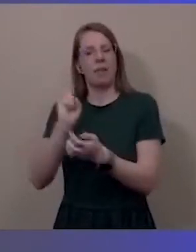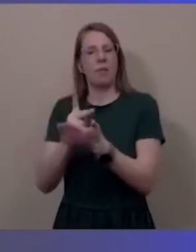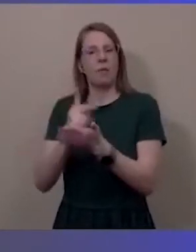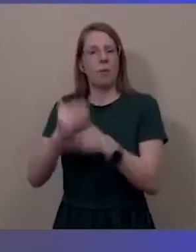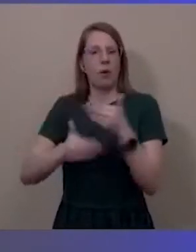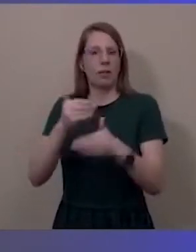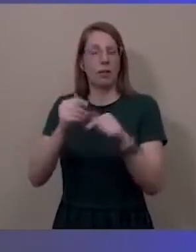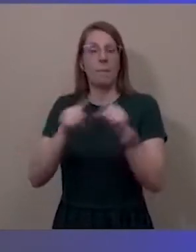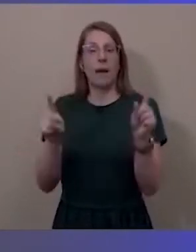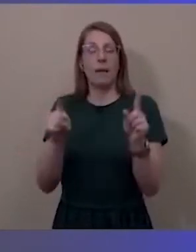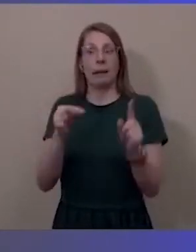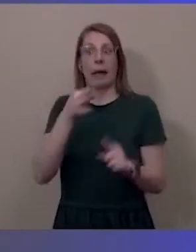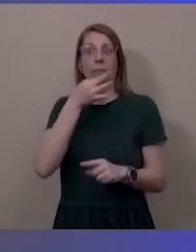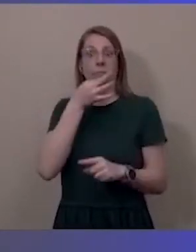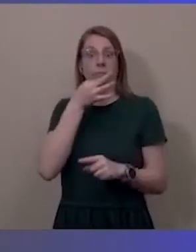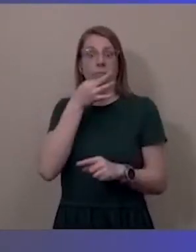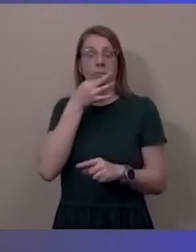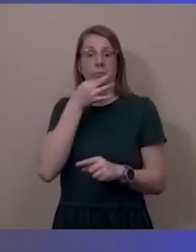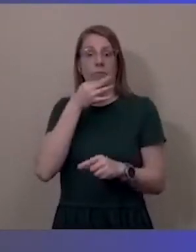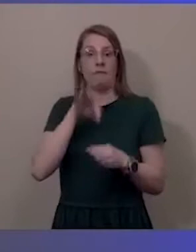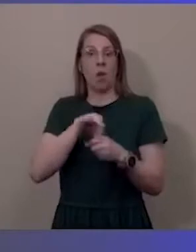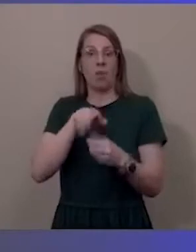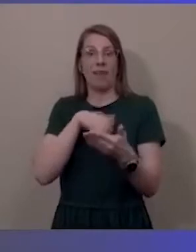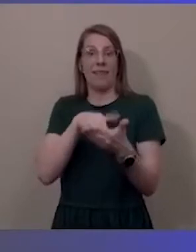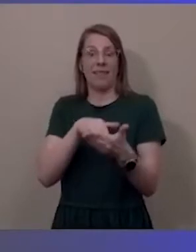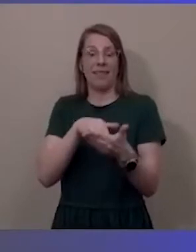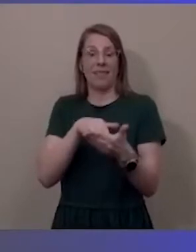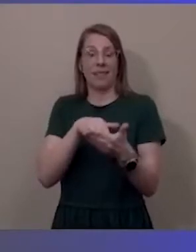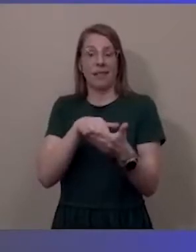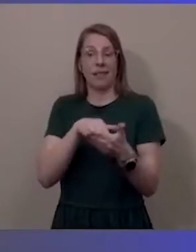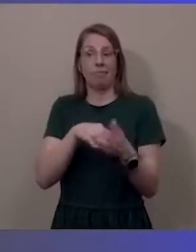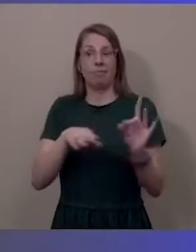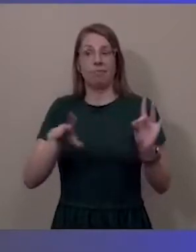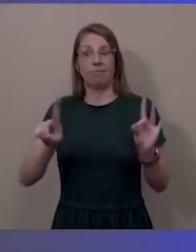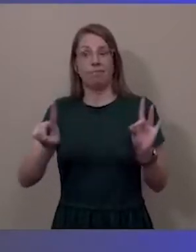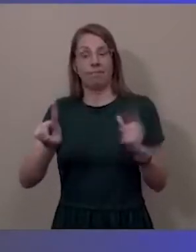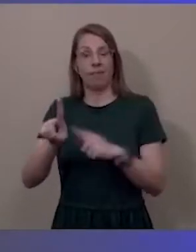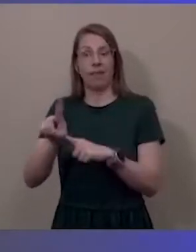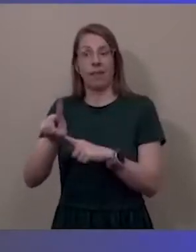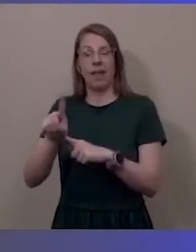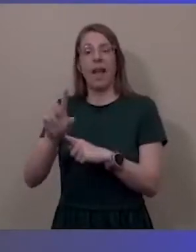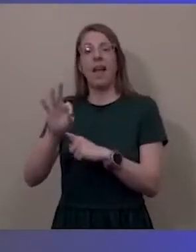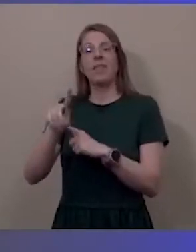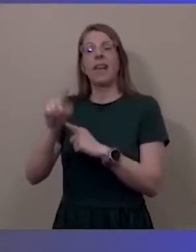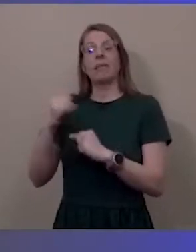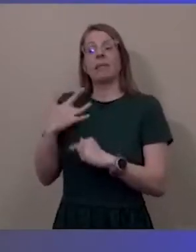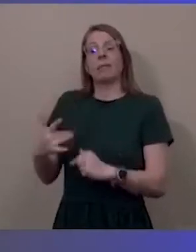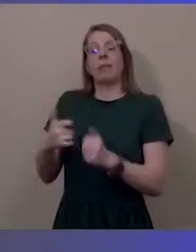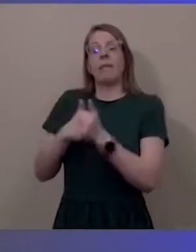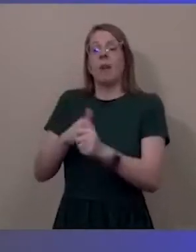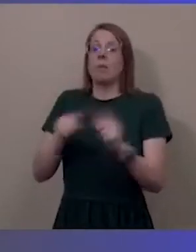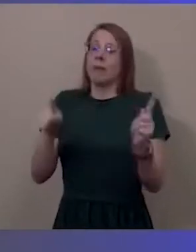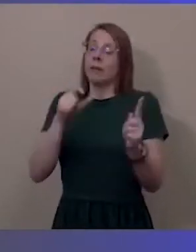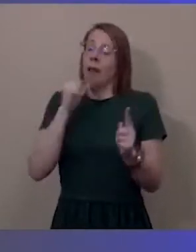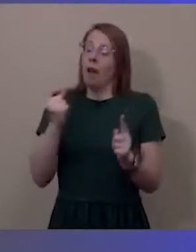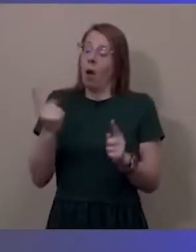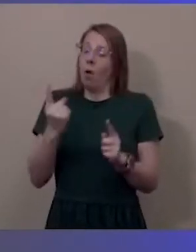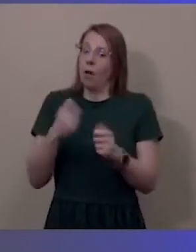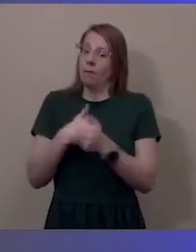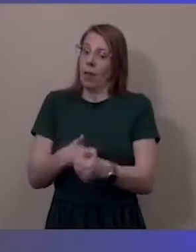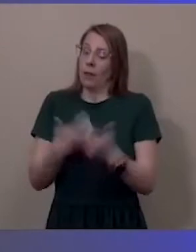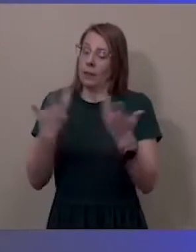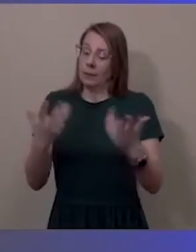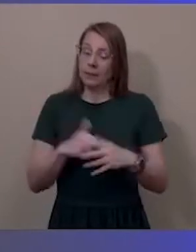when the experts vote against it, the FDA usually follows, but not always. And so that's why